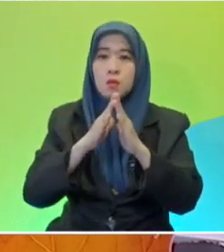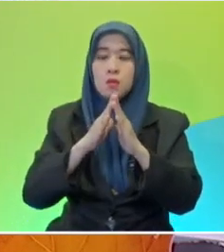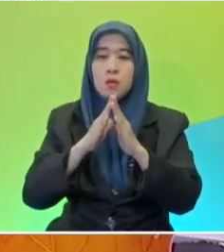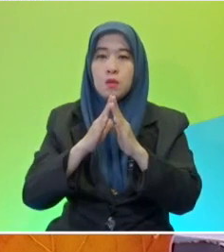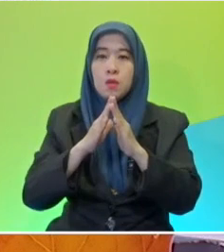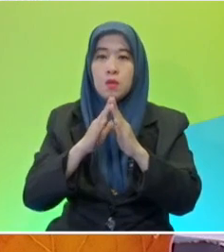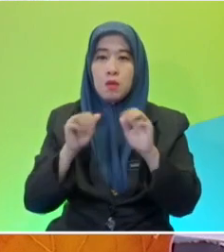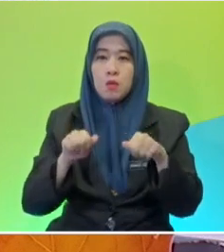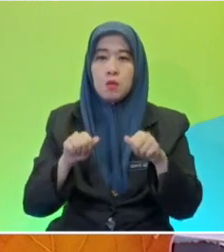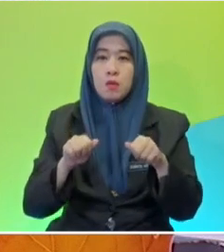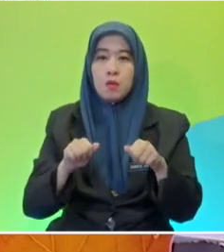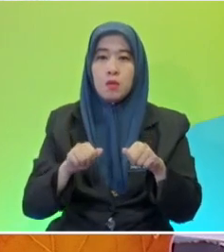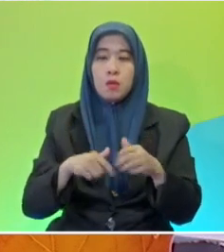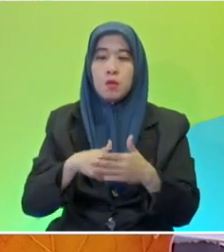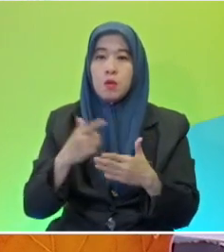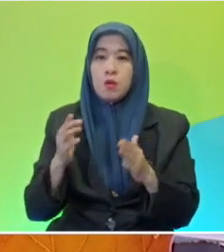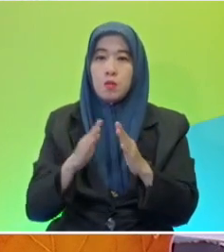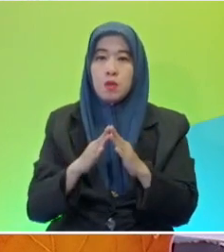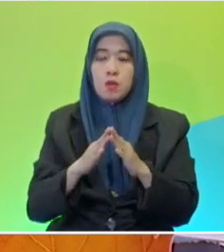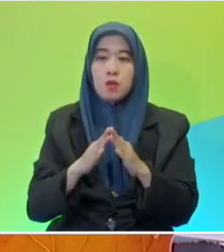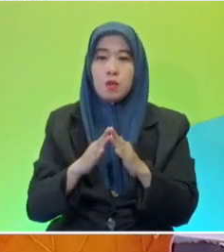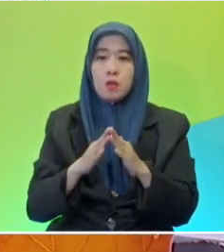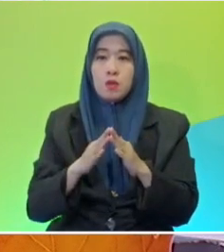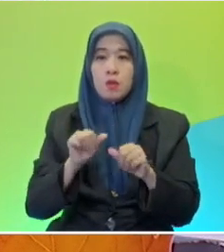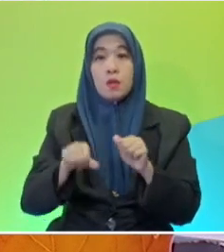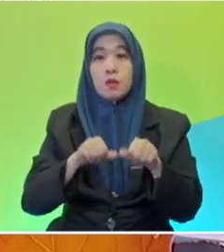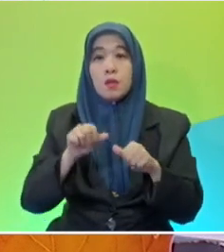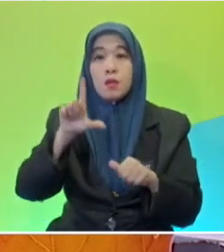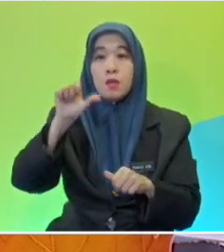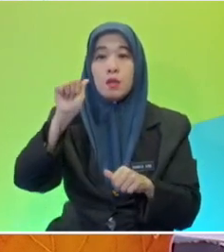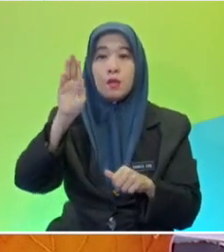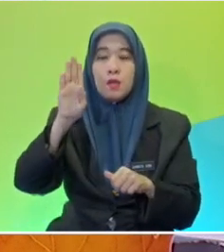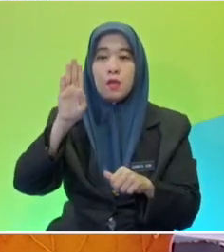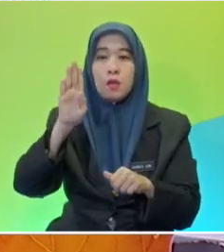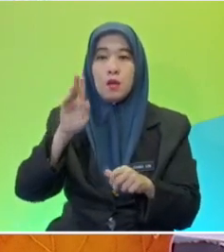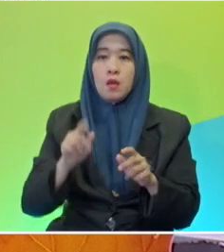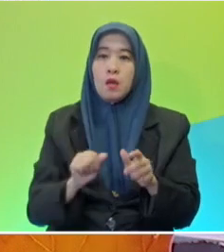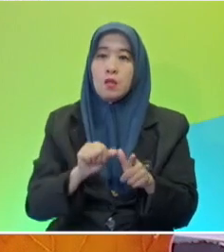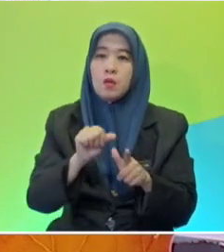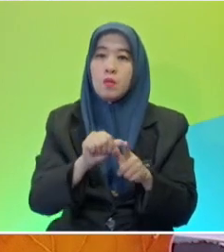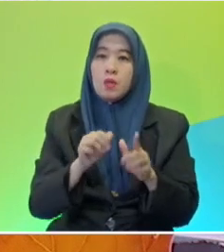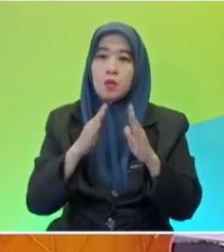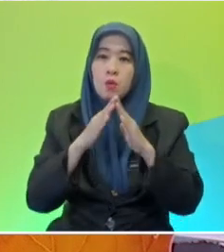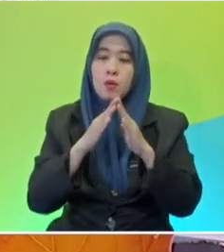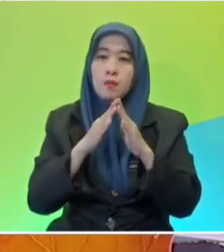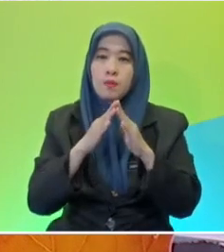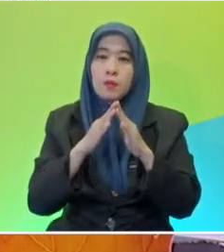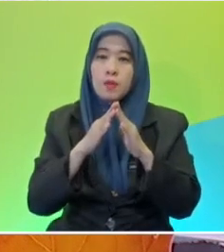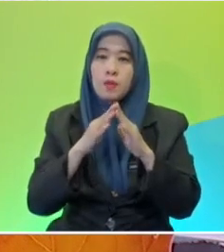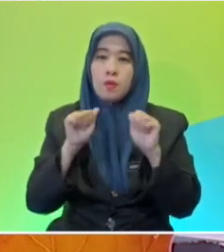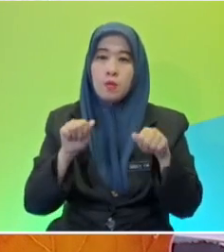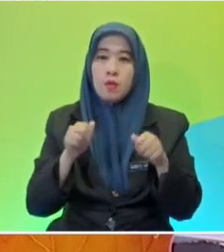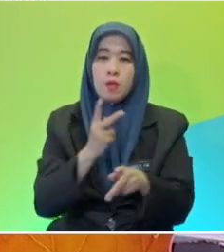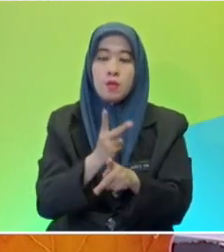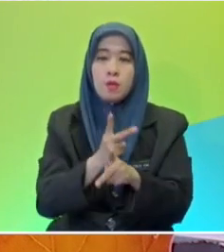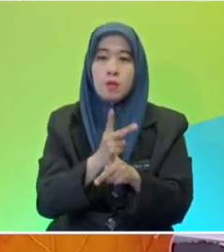where. You can keep it in a lab. Okay. Science lab, or you can keep it in your house if you are doing at home. Okay. So you just keep, and then you can